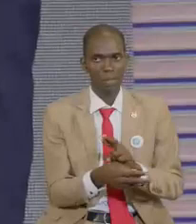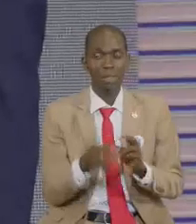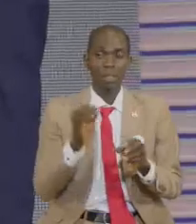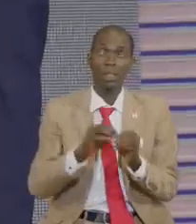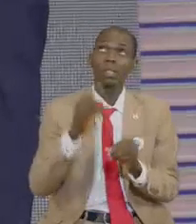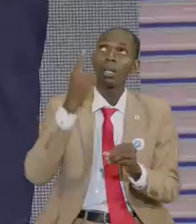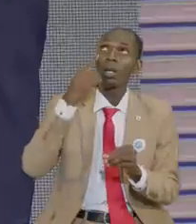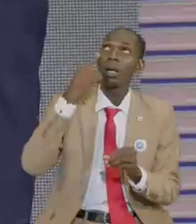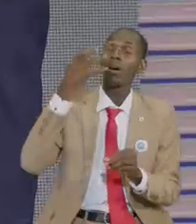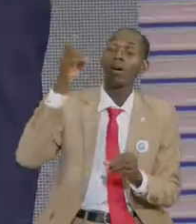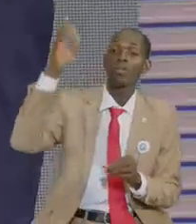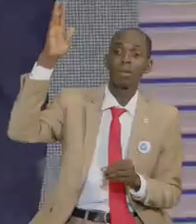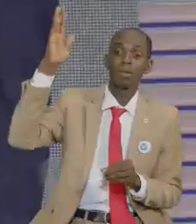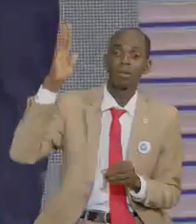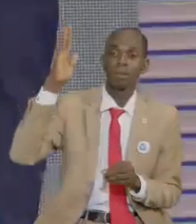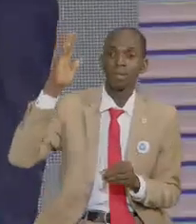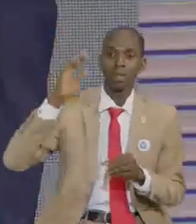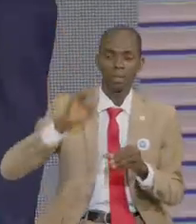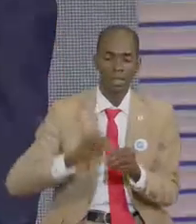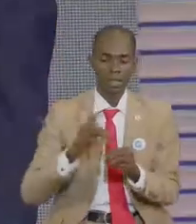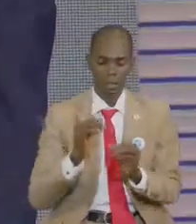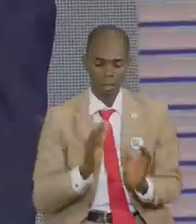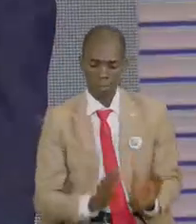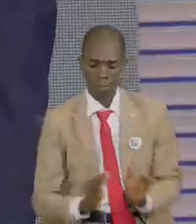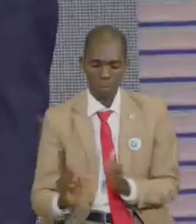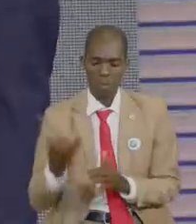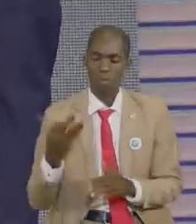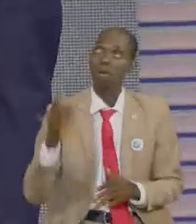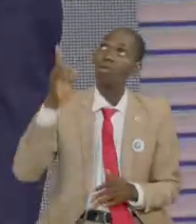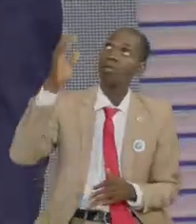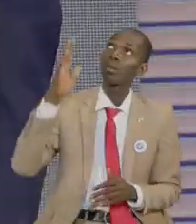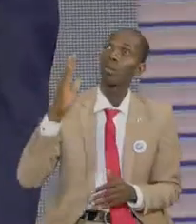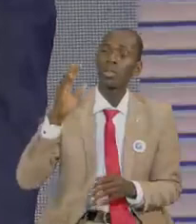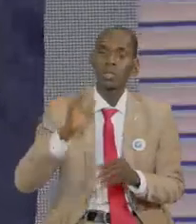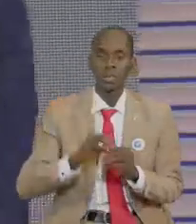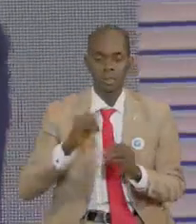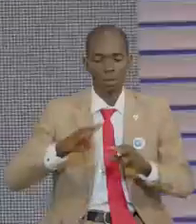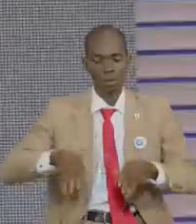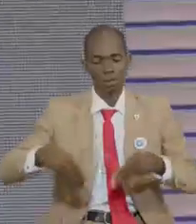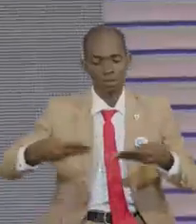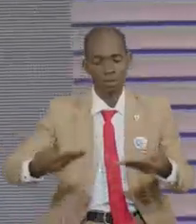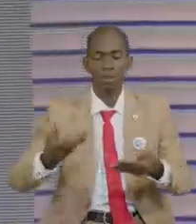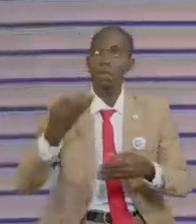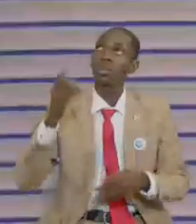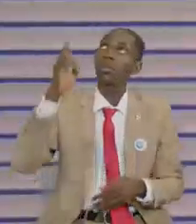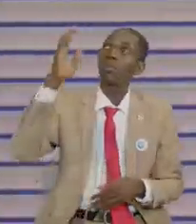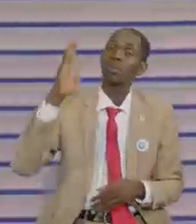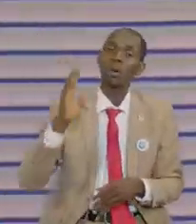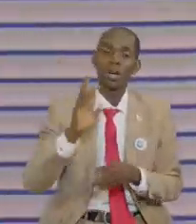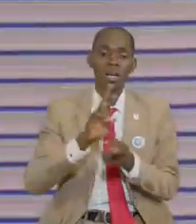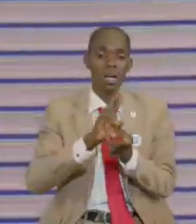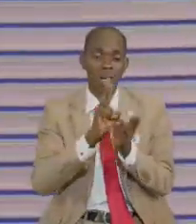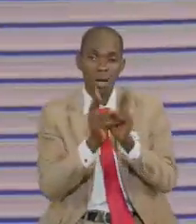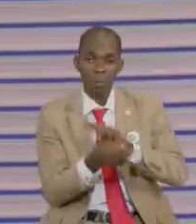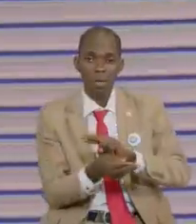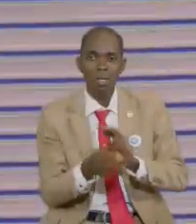God, in the plan of God, in the provision of God, repentance